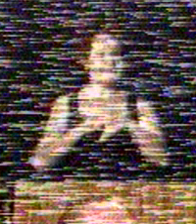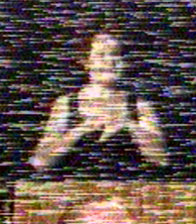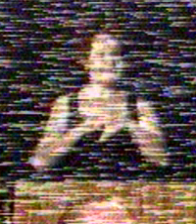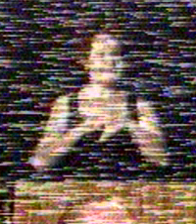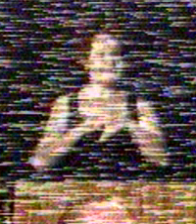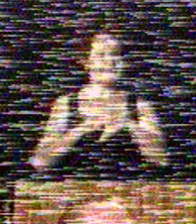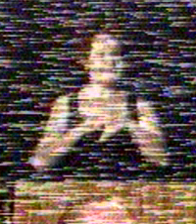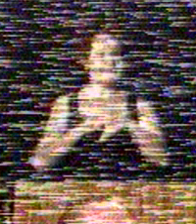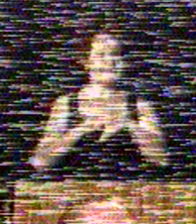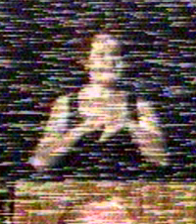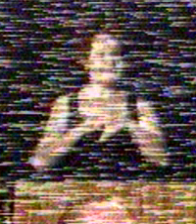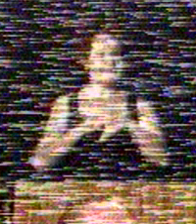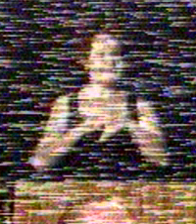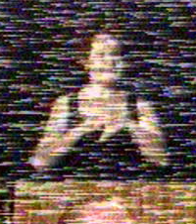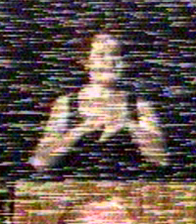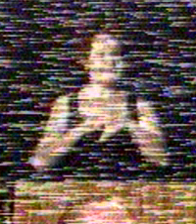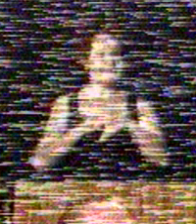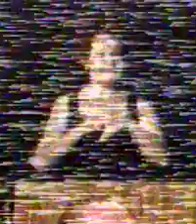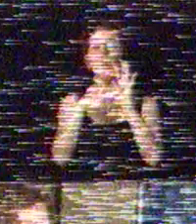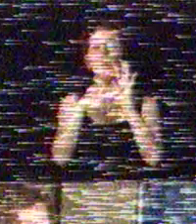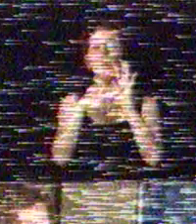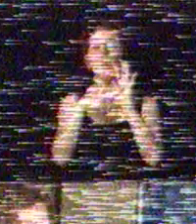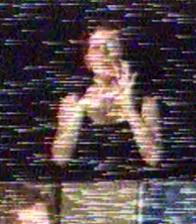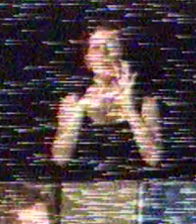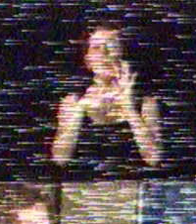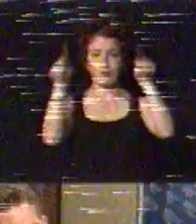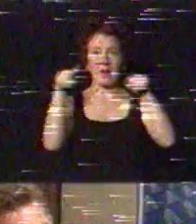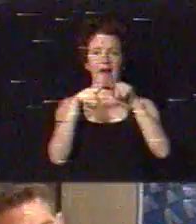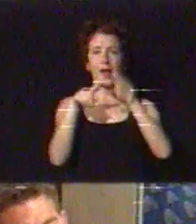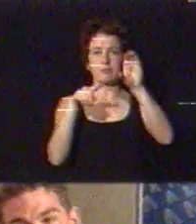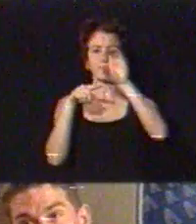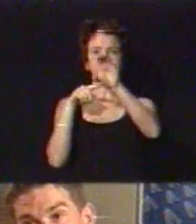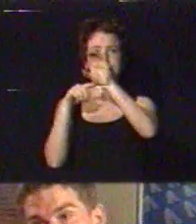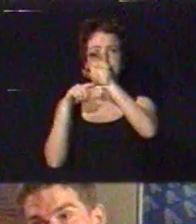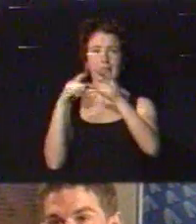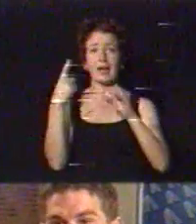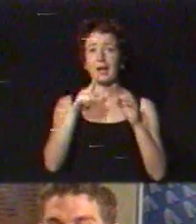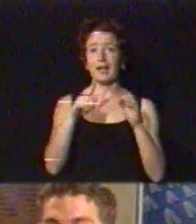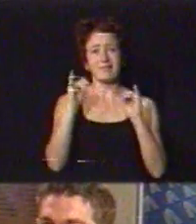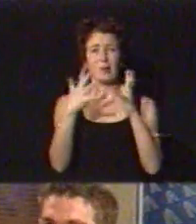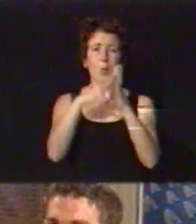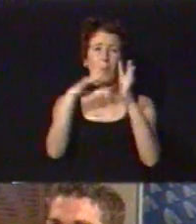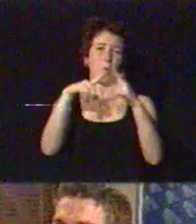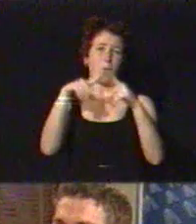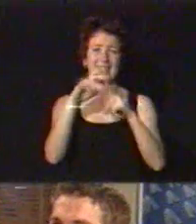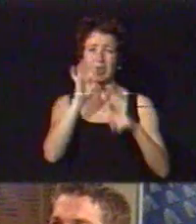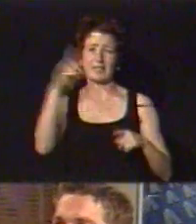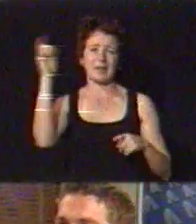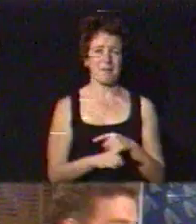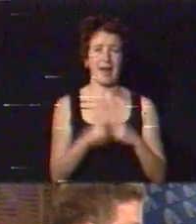going to be those animated models that move frame by frame. And Weed isn't coming back.